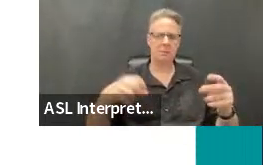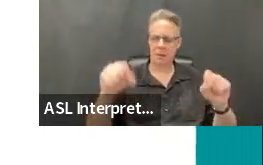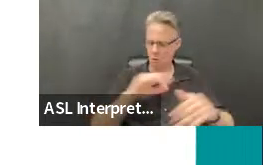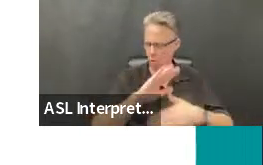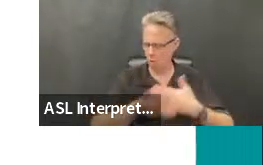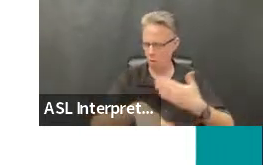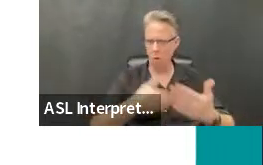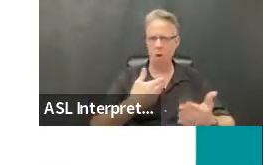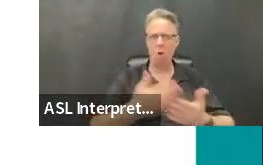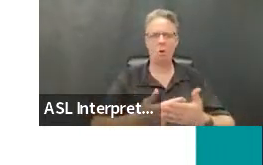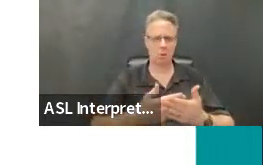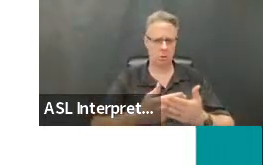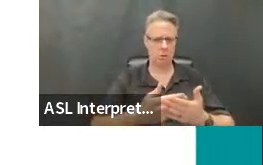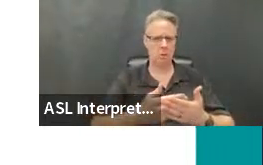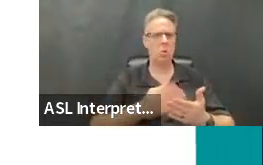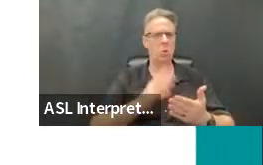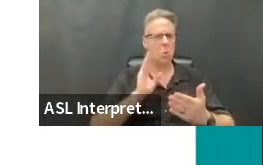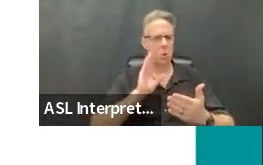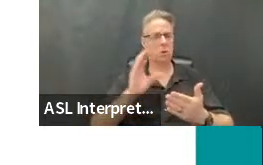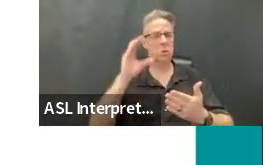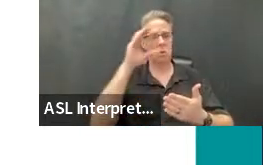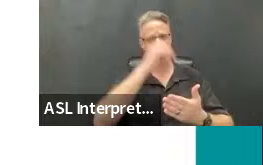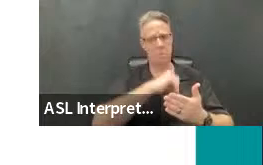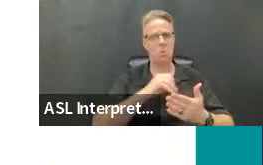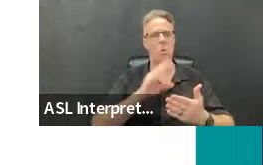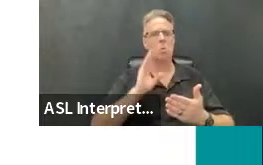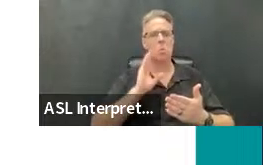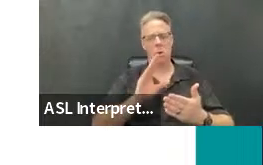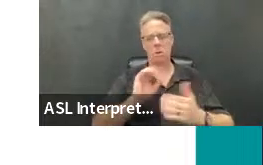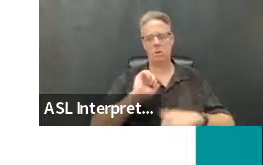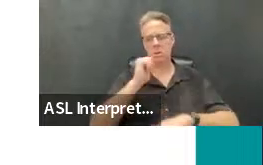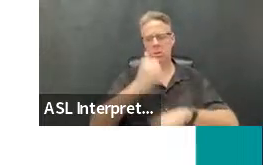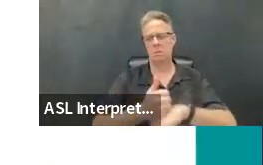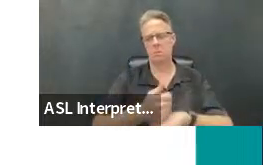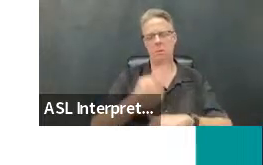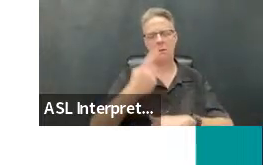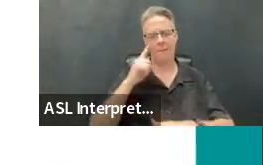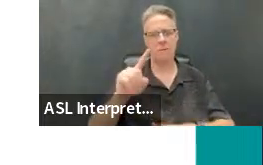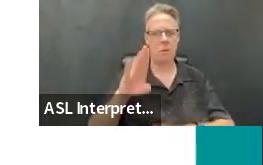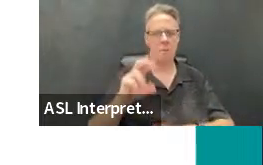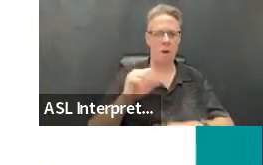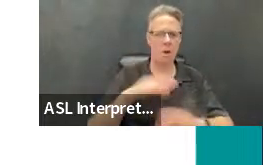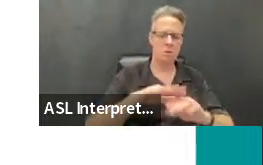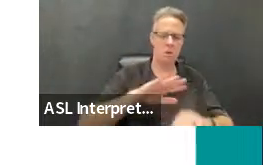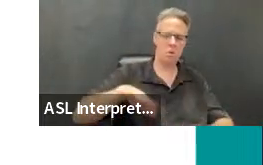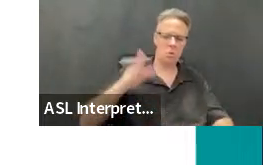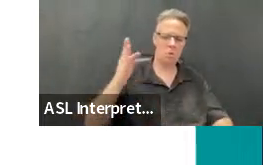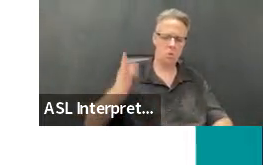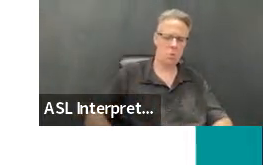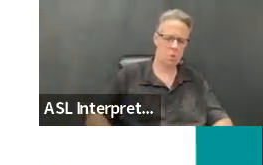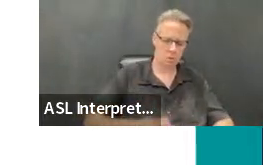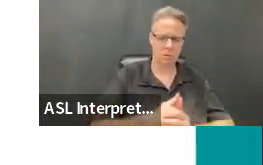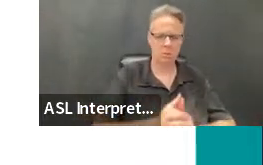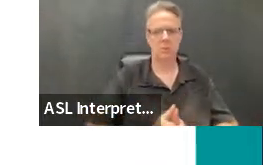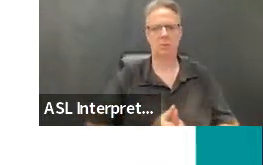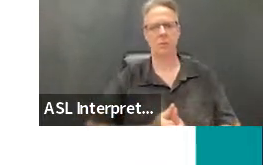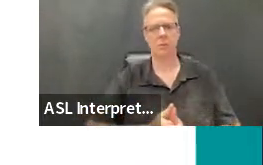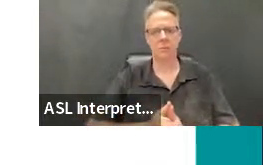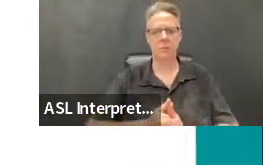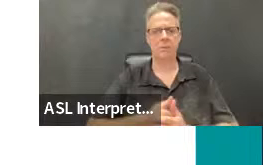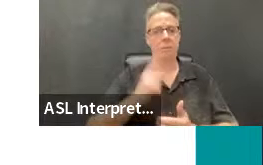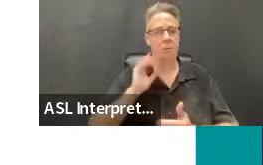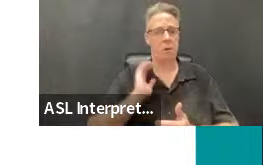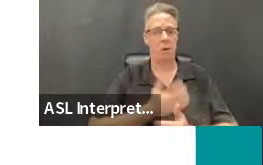all assume that there would be the infrastructure that's necessary to accommodate bus on shoulder. And so for the purposes of the conversation